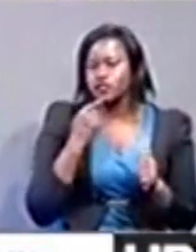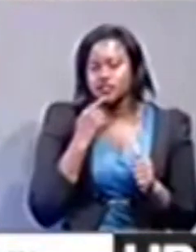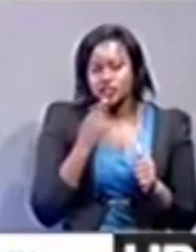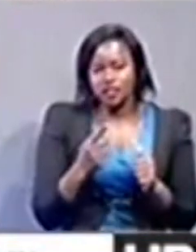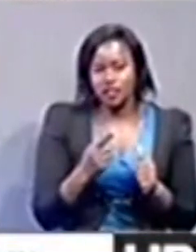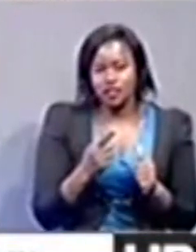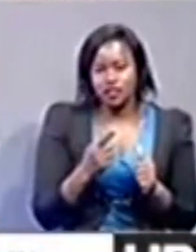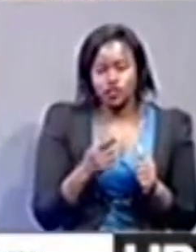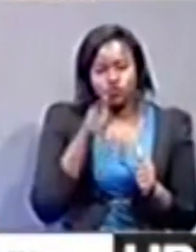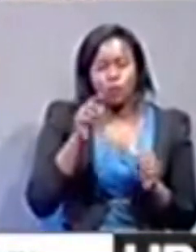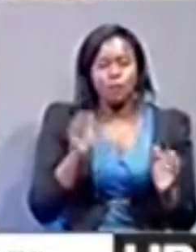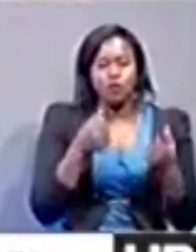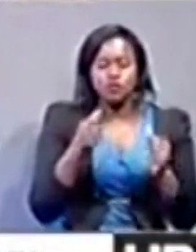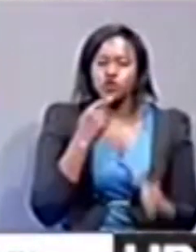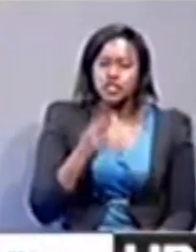say